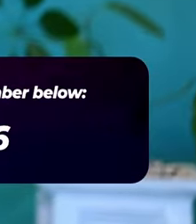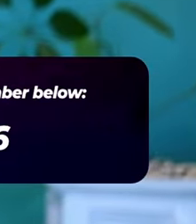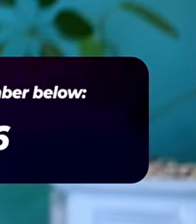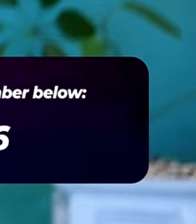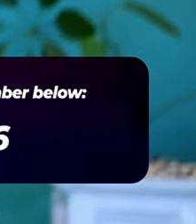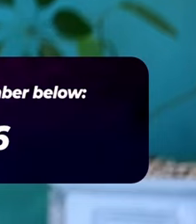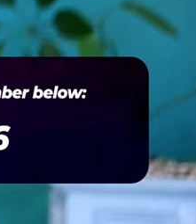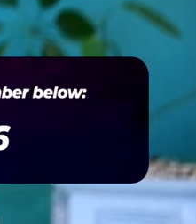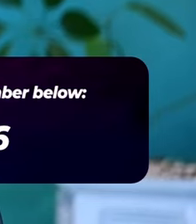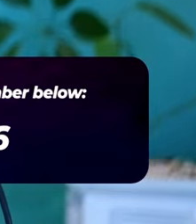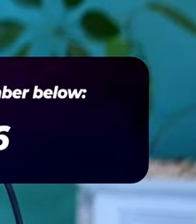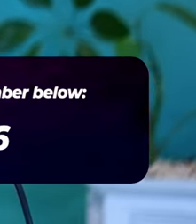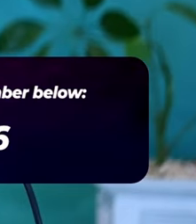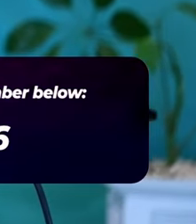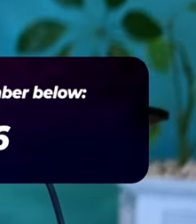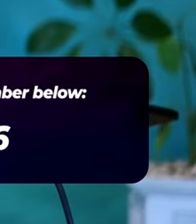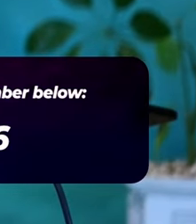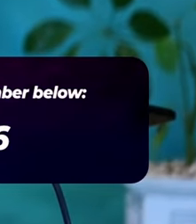prayers.